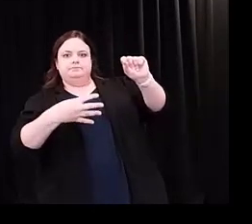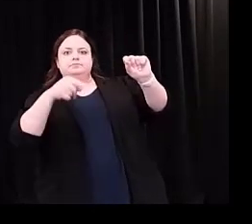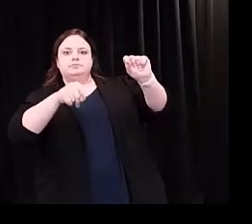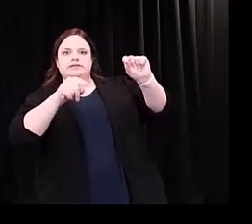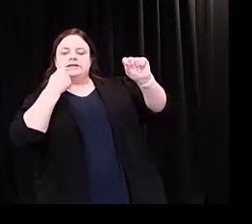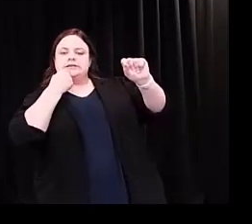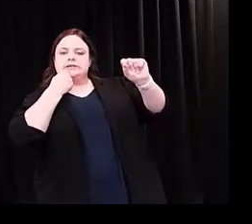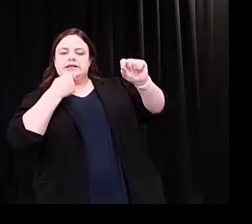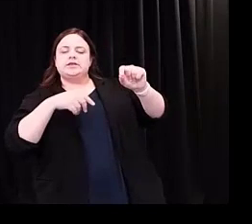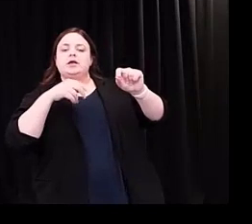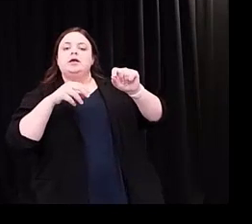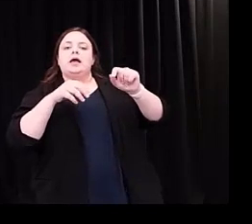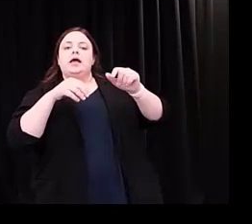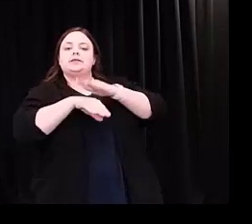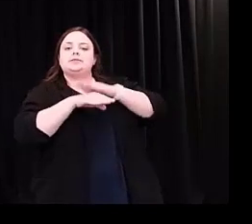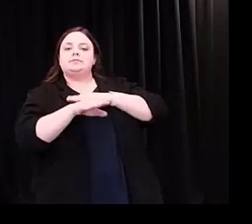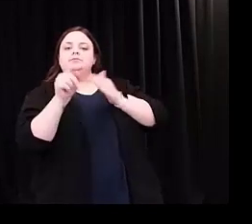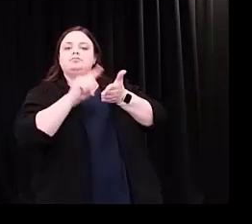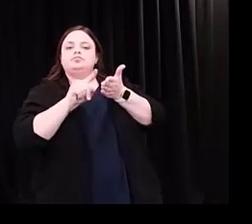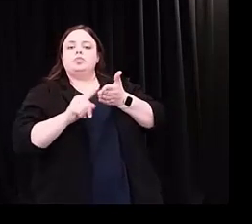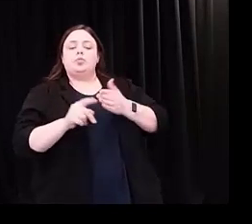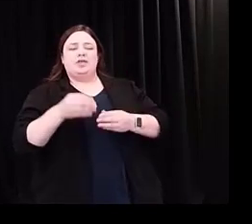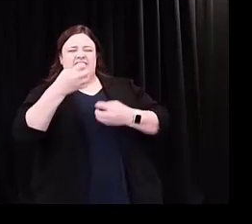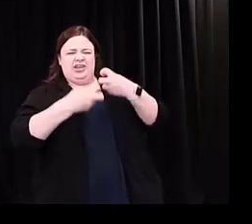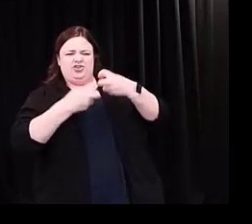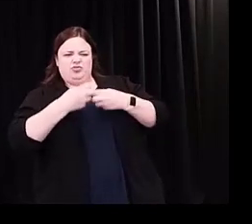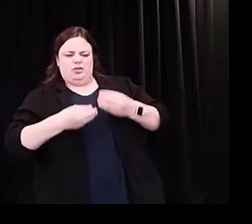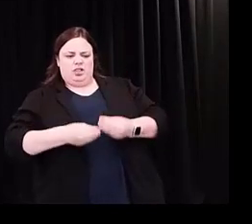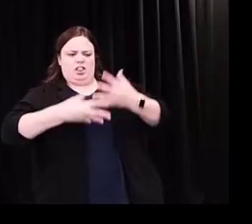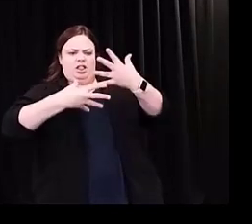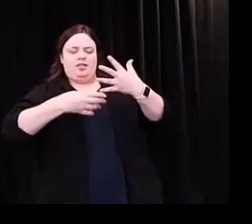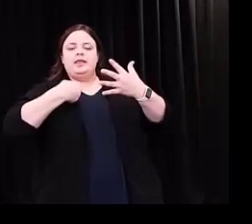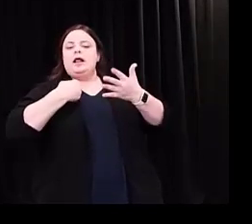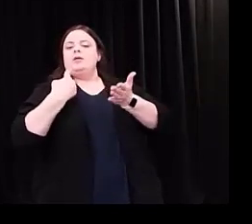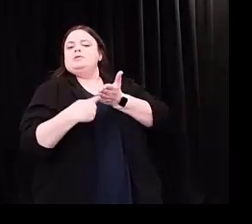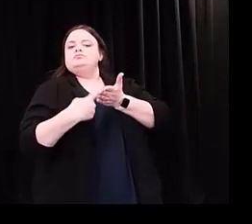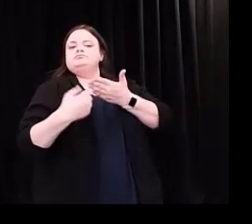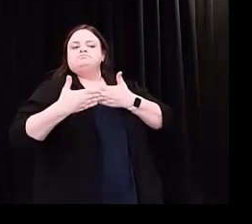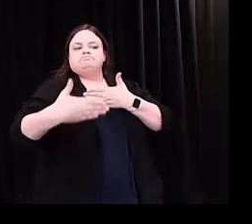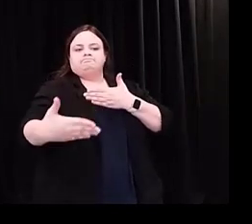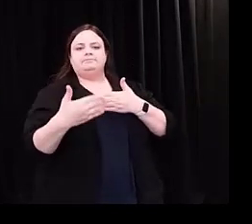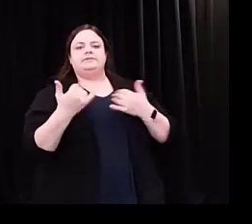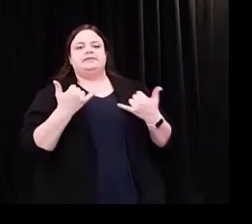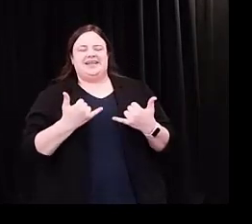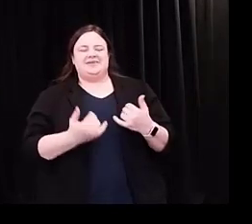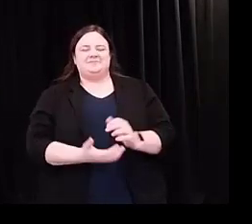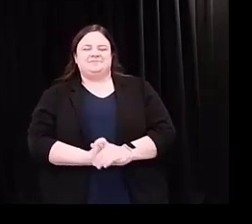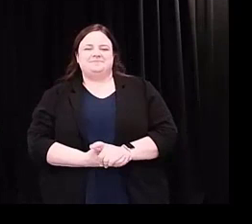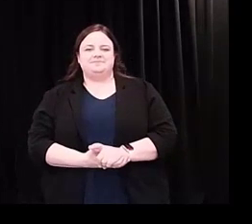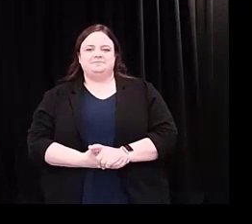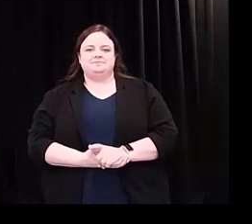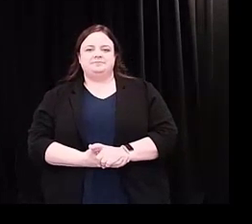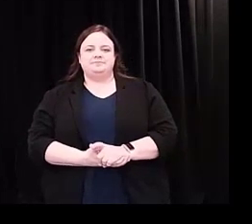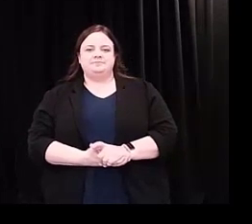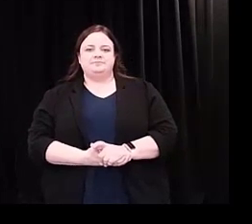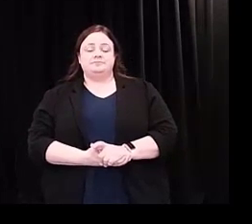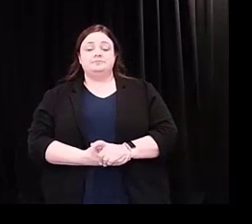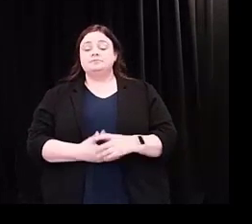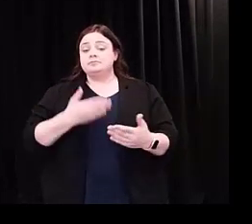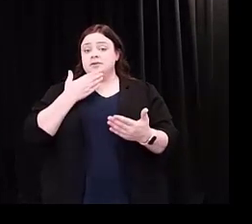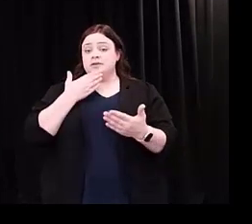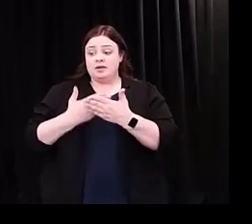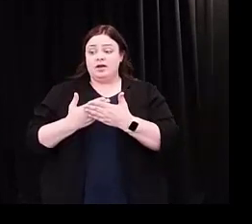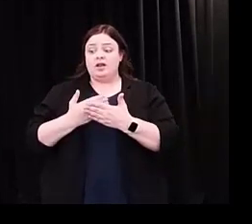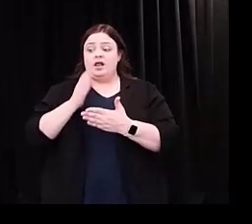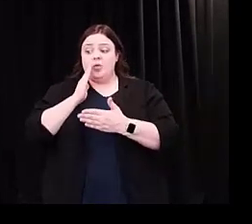representing the accessibility checker with some issues that are found in this document that I'll be talking about today. It's good, and it gets better. It seems